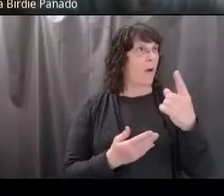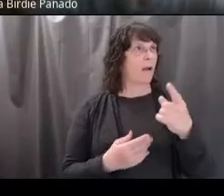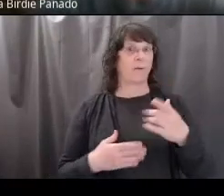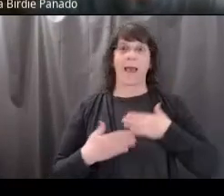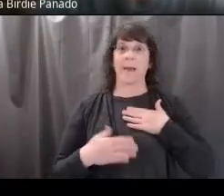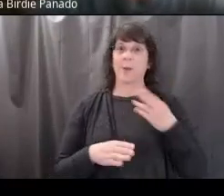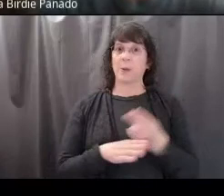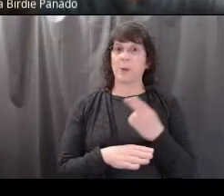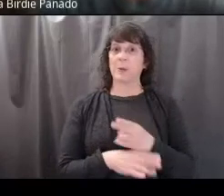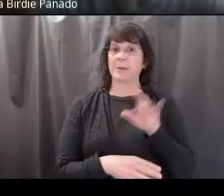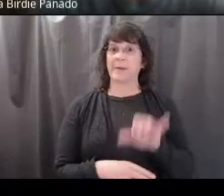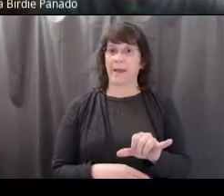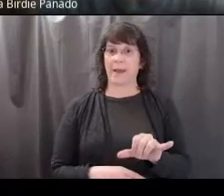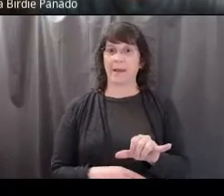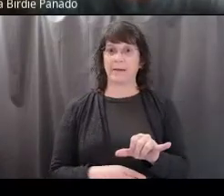that we're using this